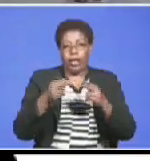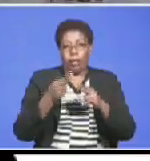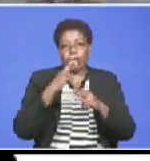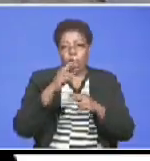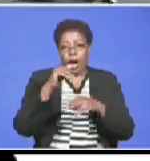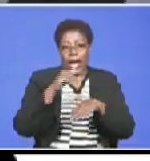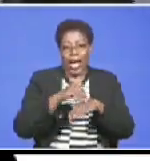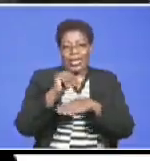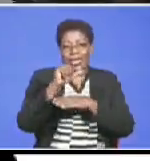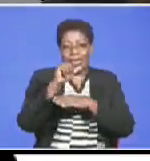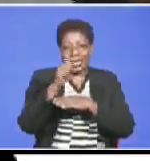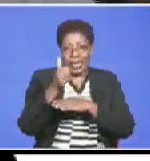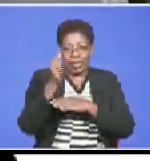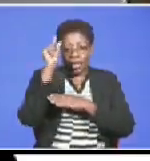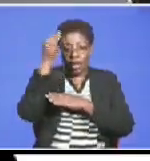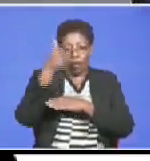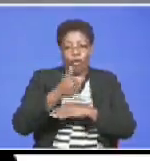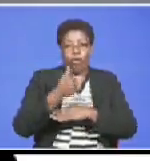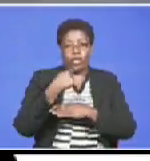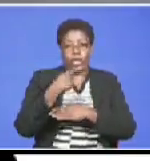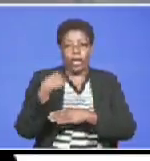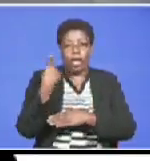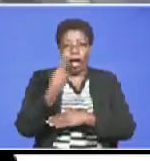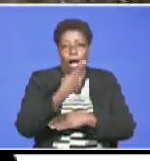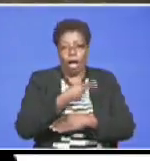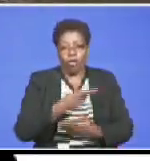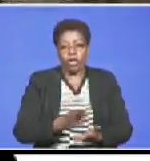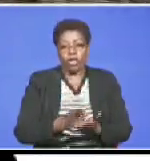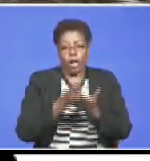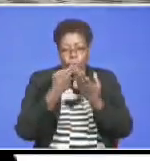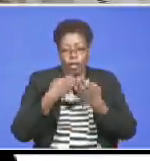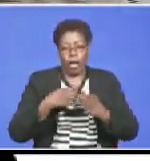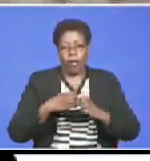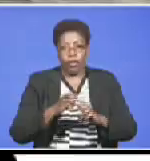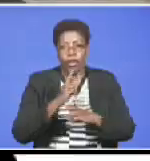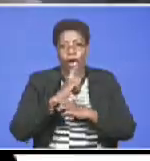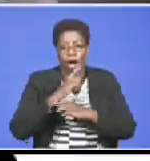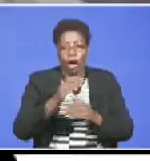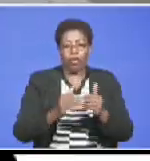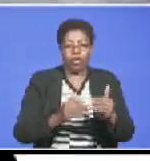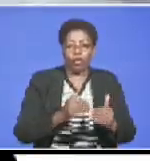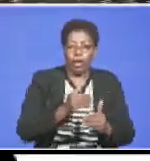10. Government officials on the ground tell us that recovery efforts are progressing.